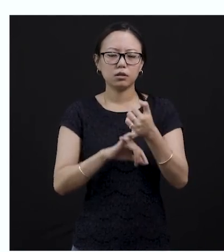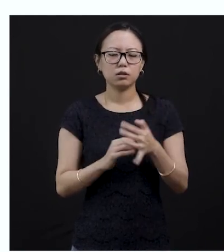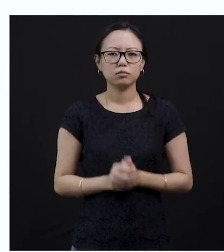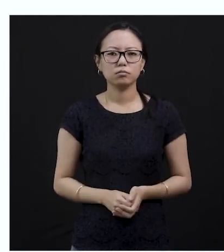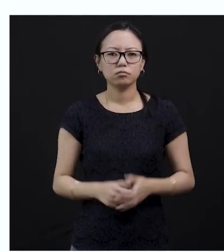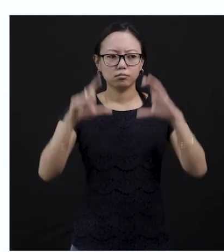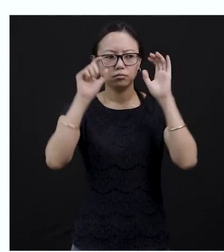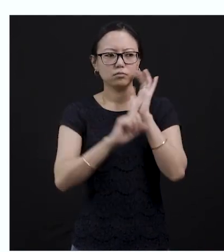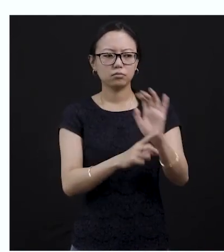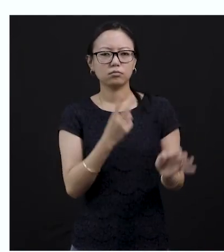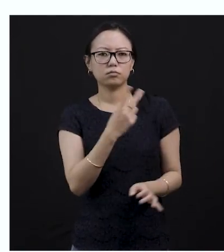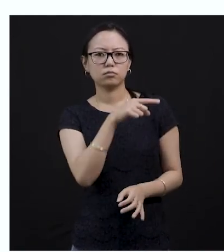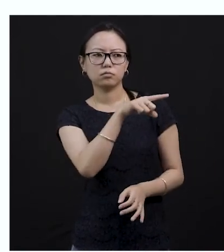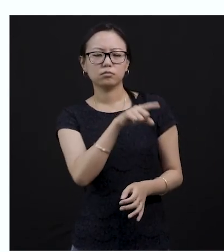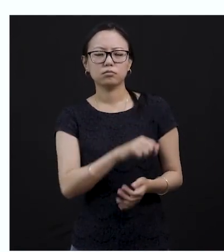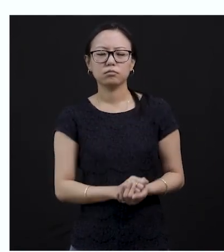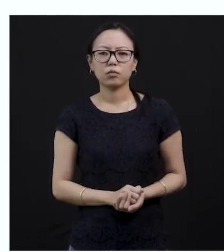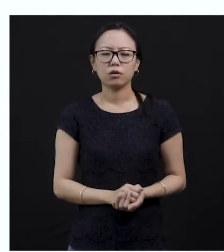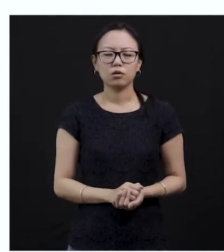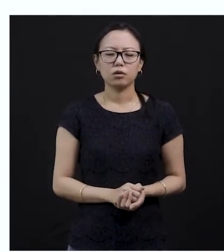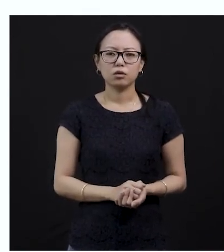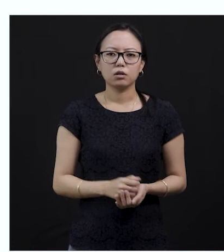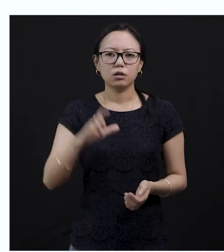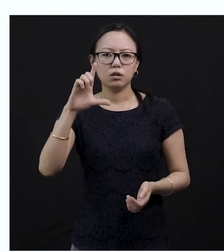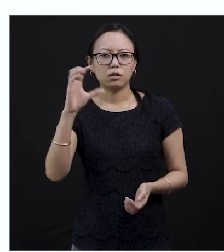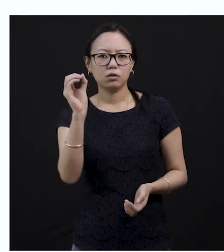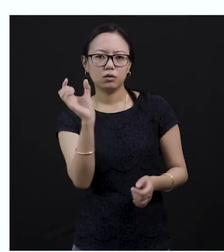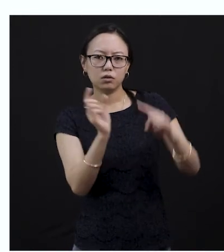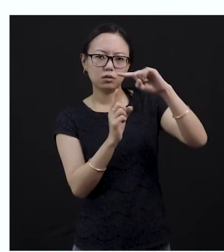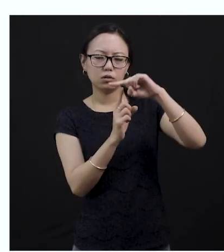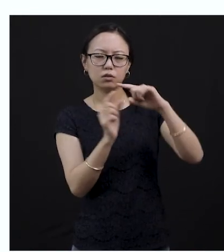the lotus leaves flat, flowing in the water.